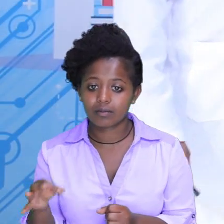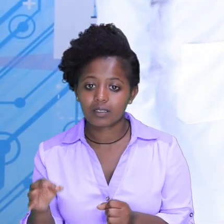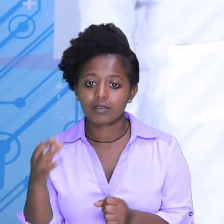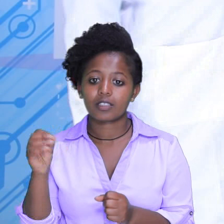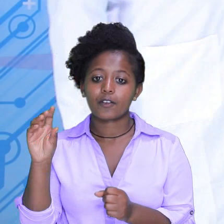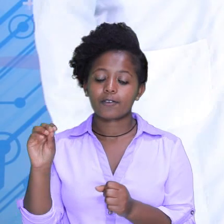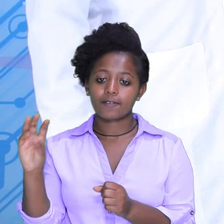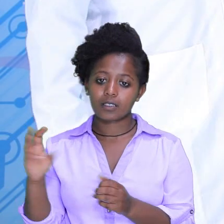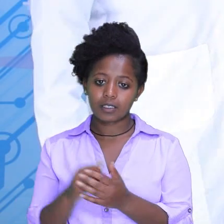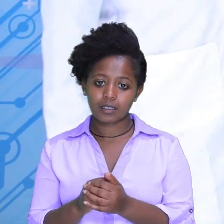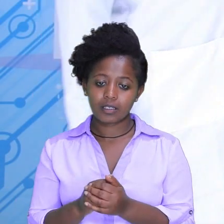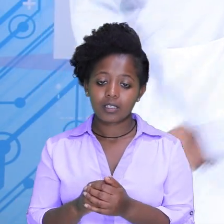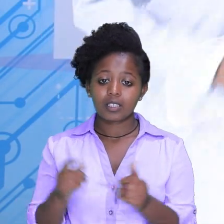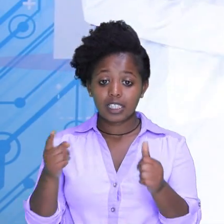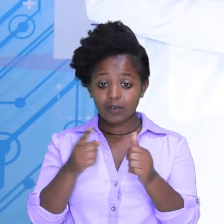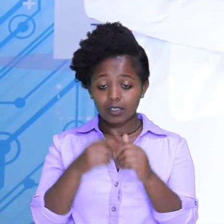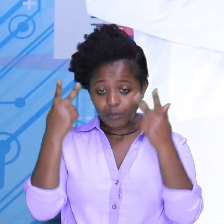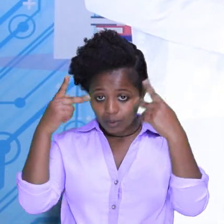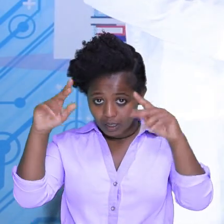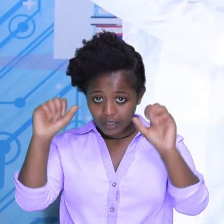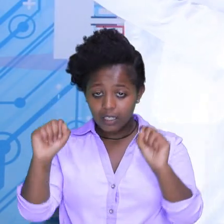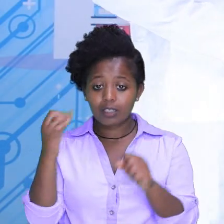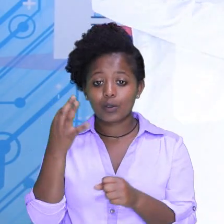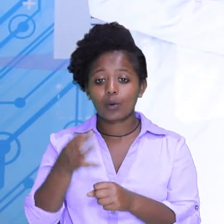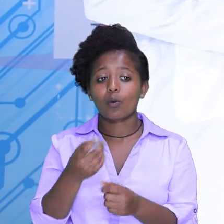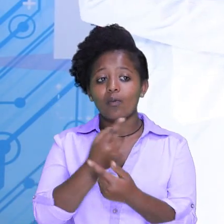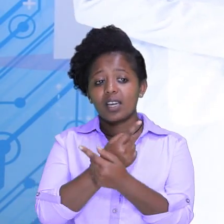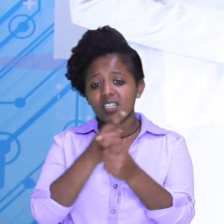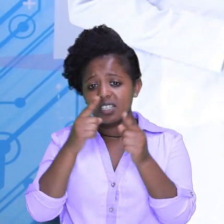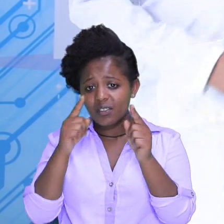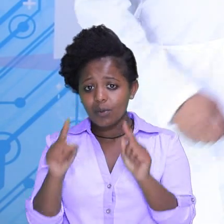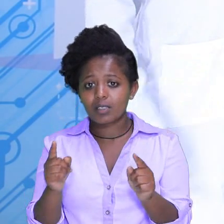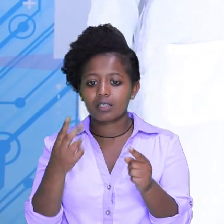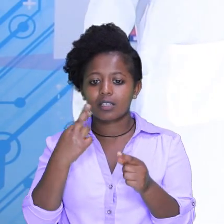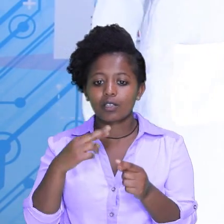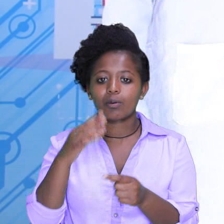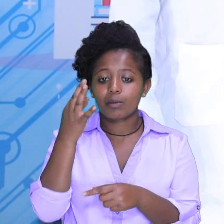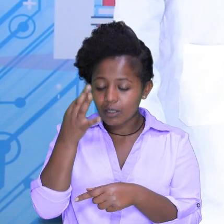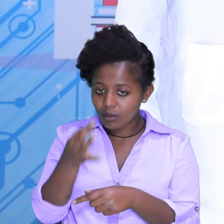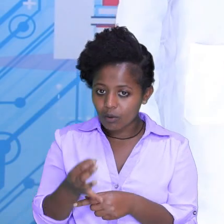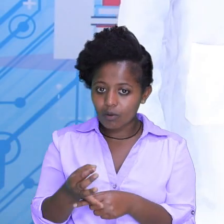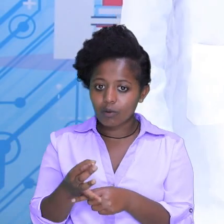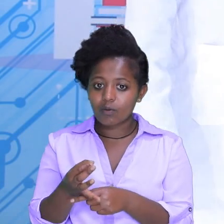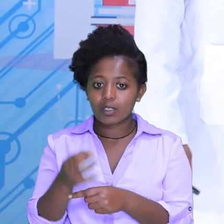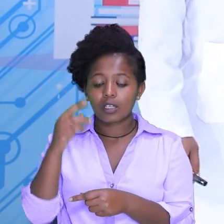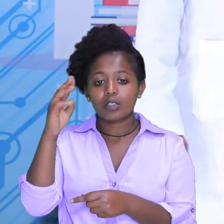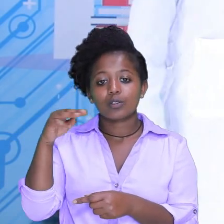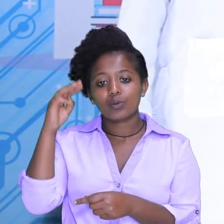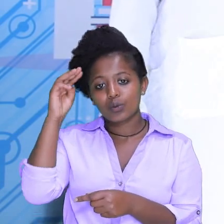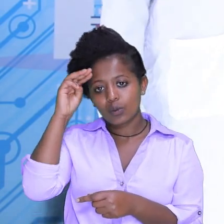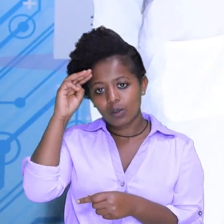1956. The first president of Independent Republic of Indonesia became